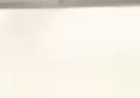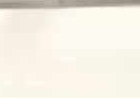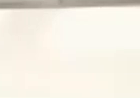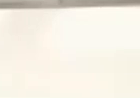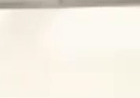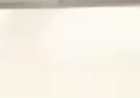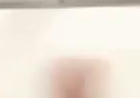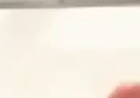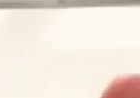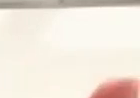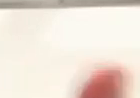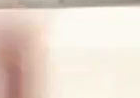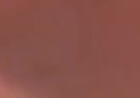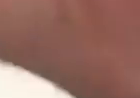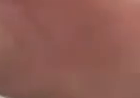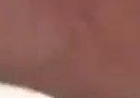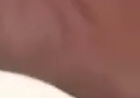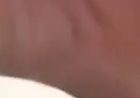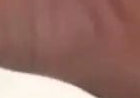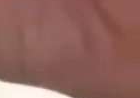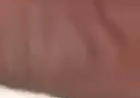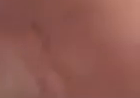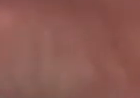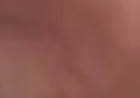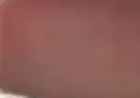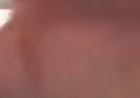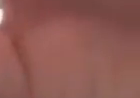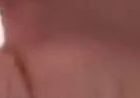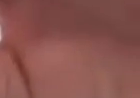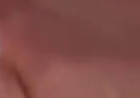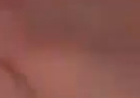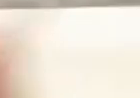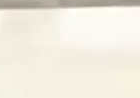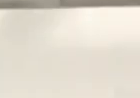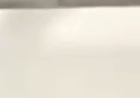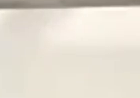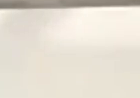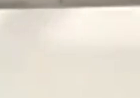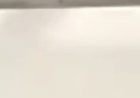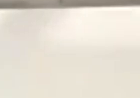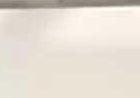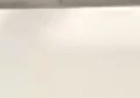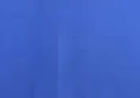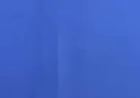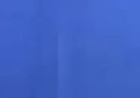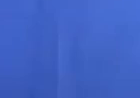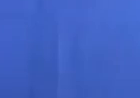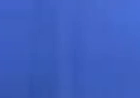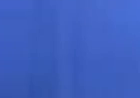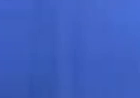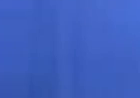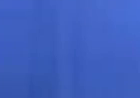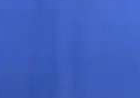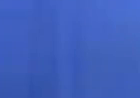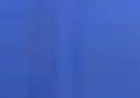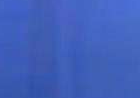the webinar that we have the capability of putting the emojis on our participating image, but we can put them in the chat. In the chat would be